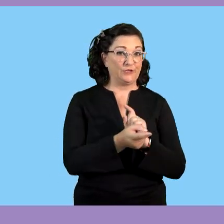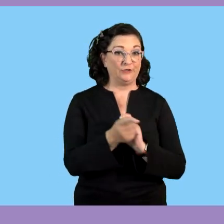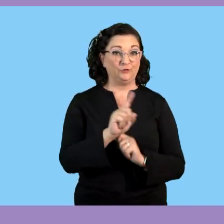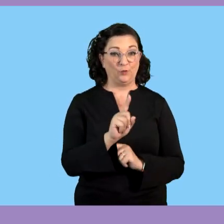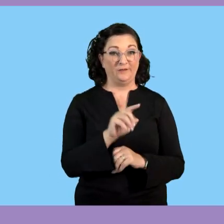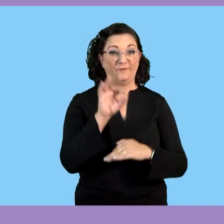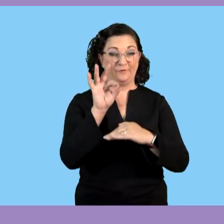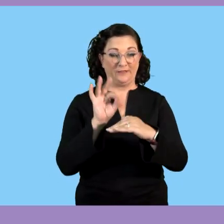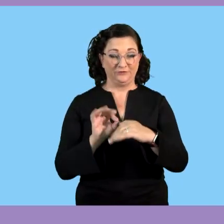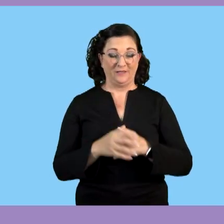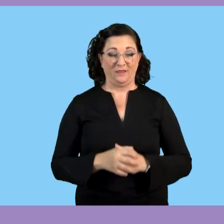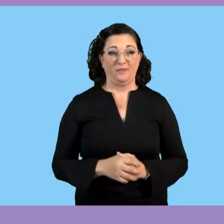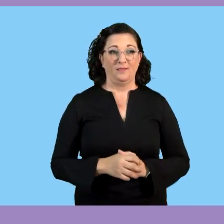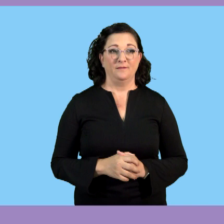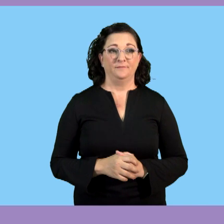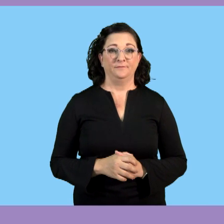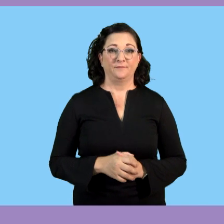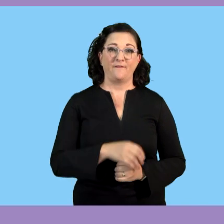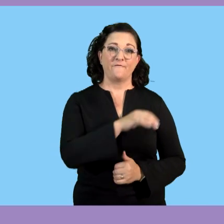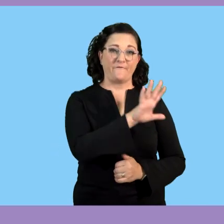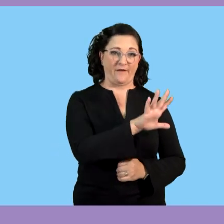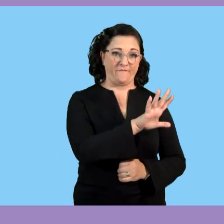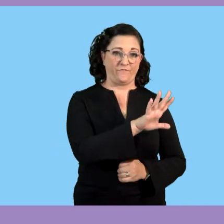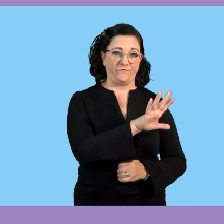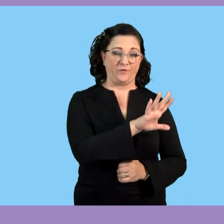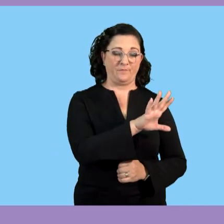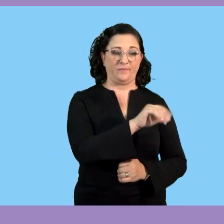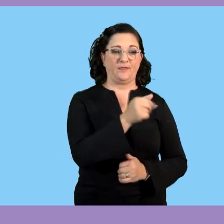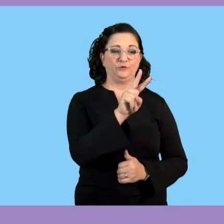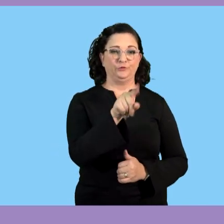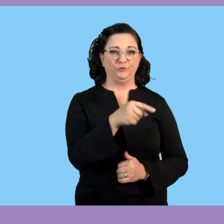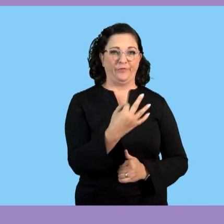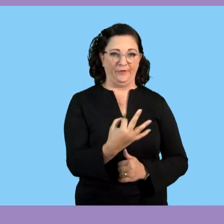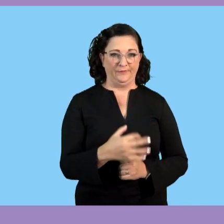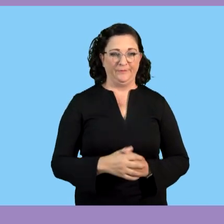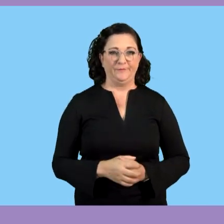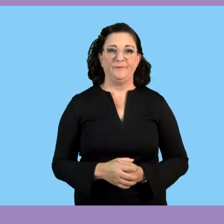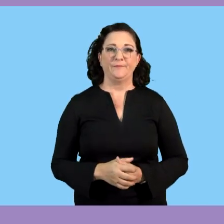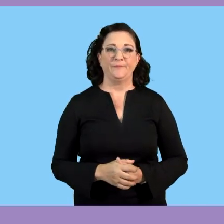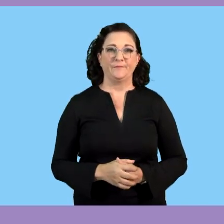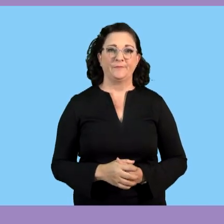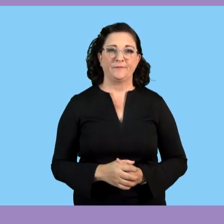an improper fraction. We're given 5 2/3.